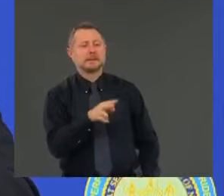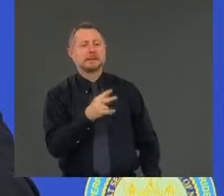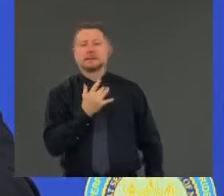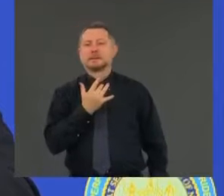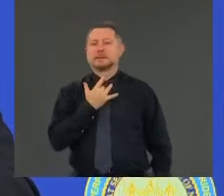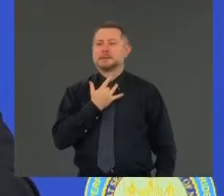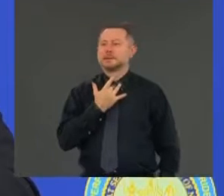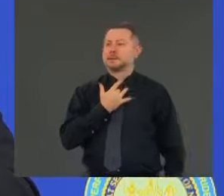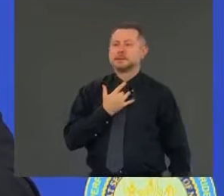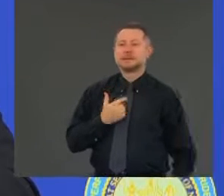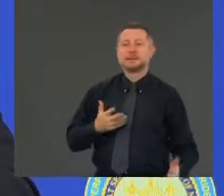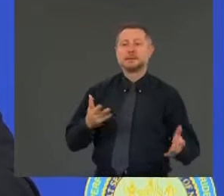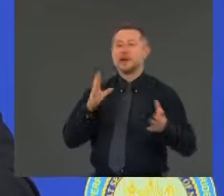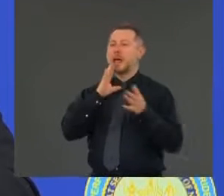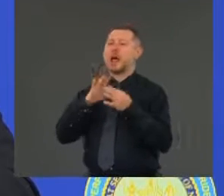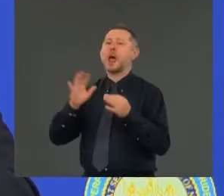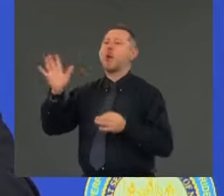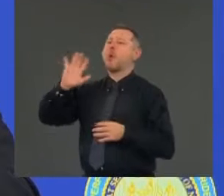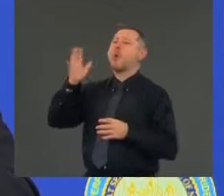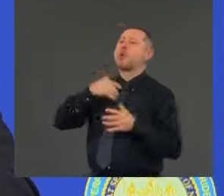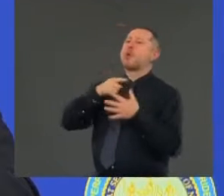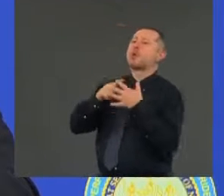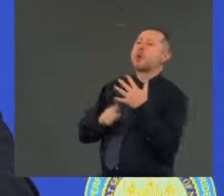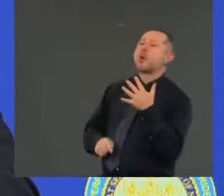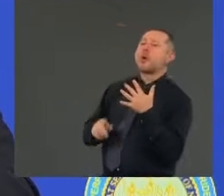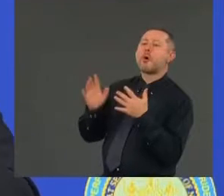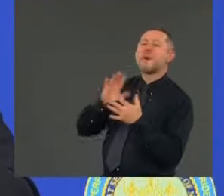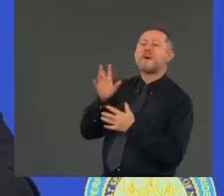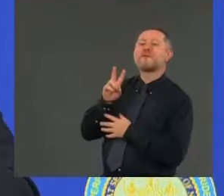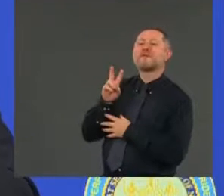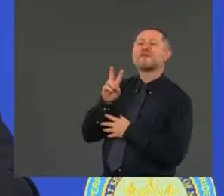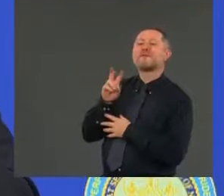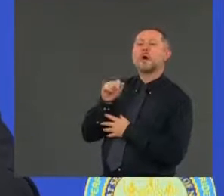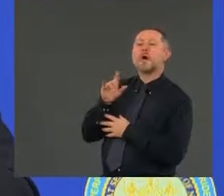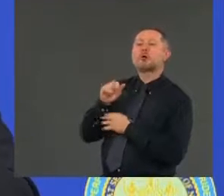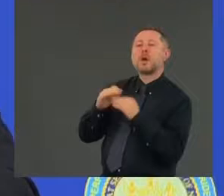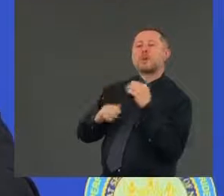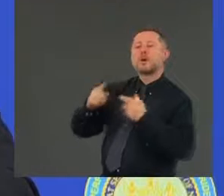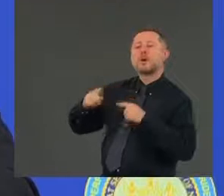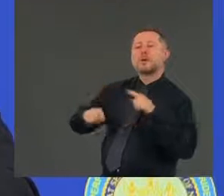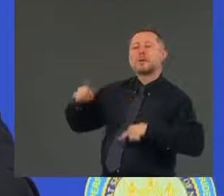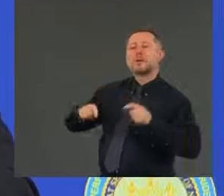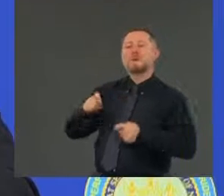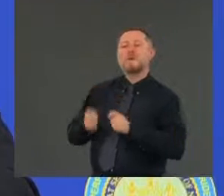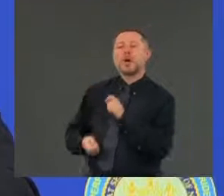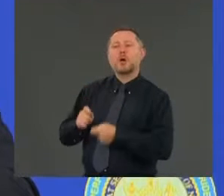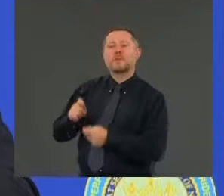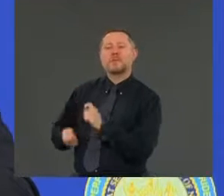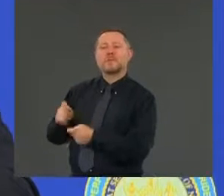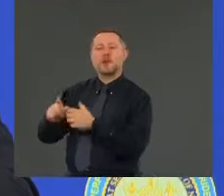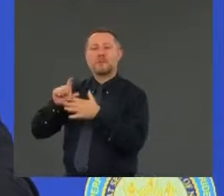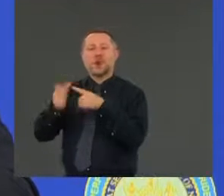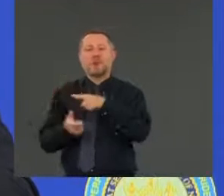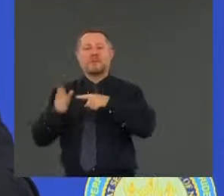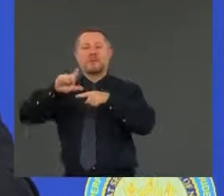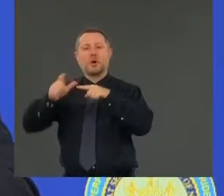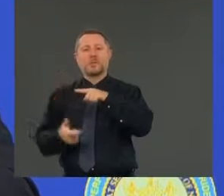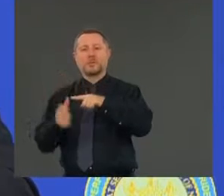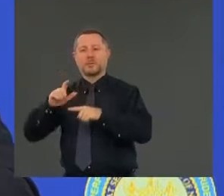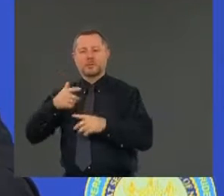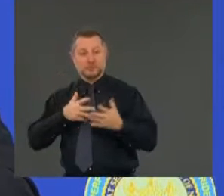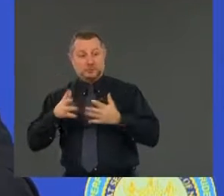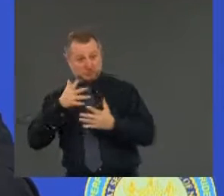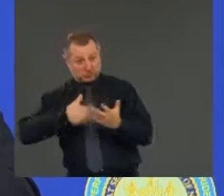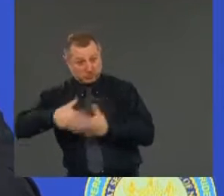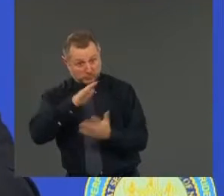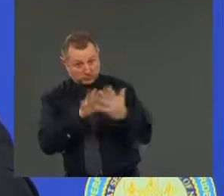we had a number of variables that changed, and we didn't know how effective social distancing would be, and social distancing turned